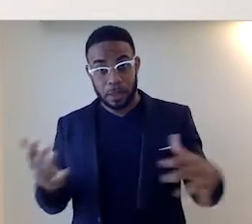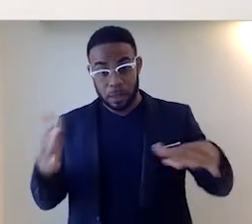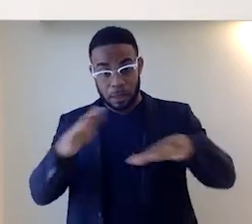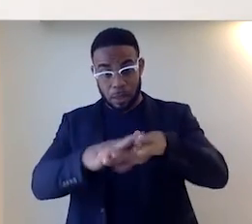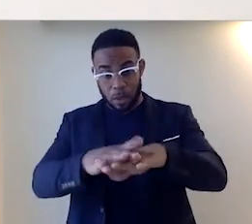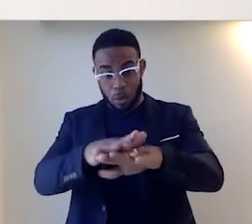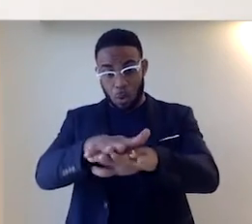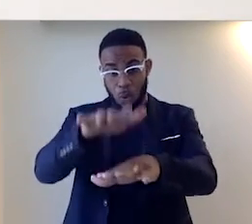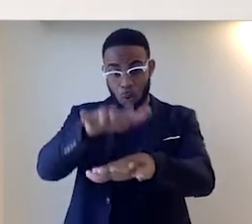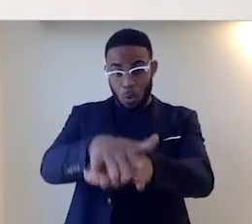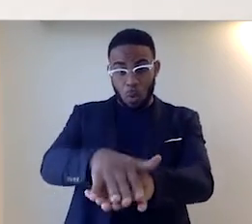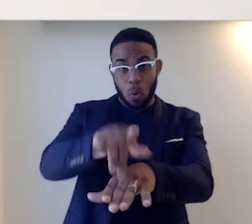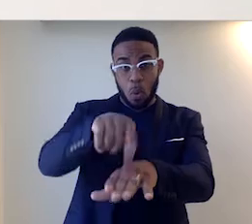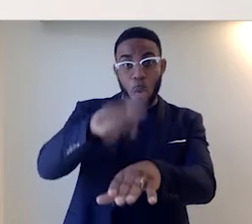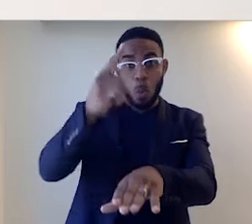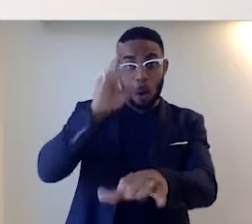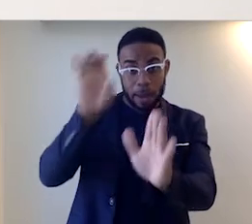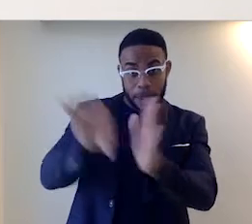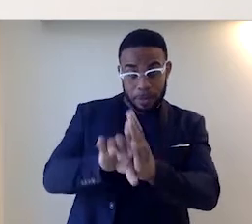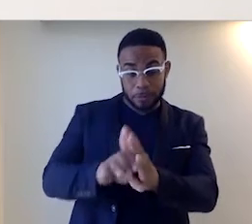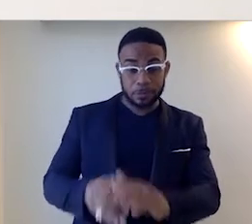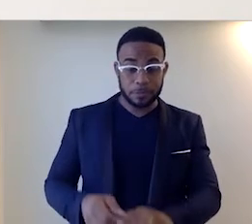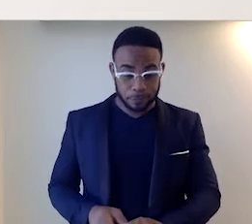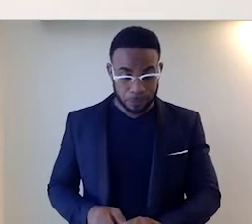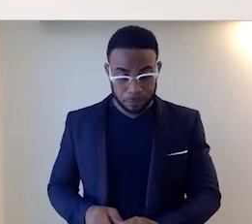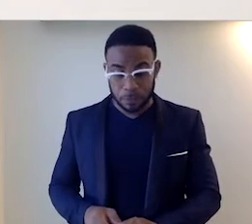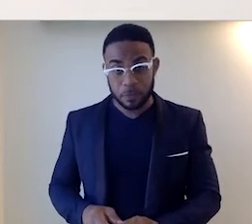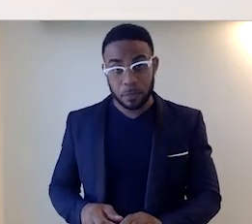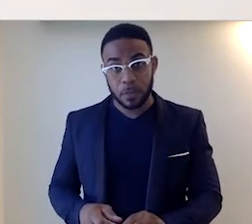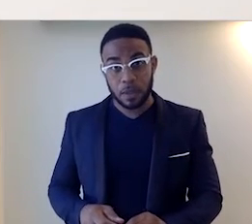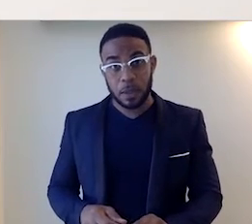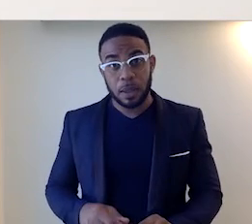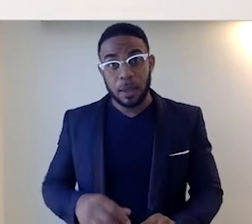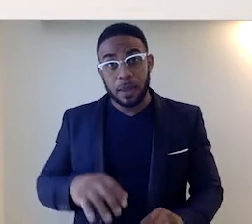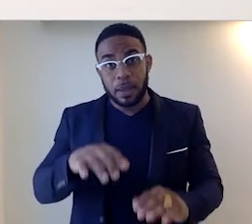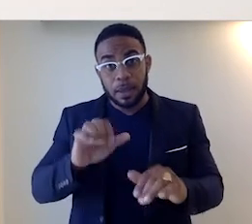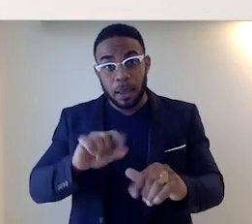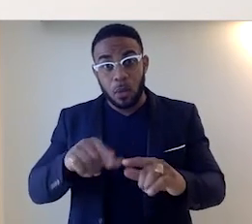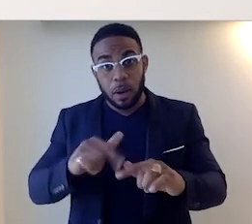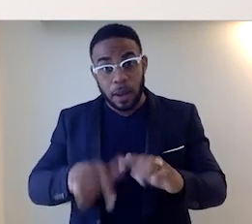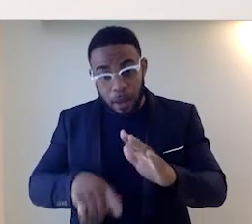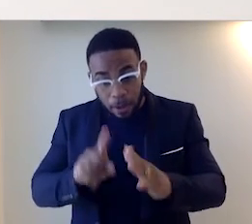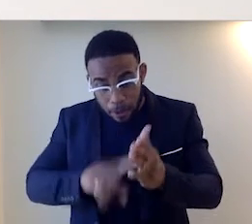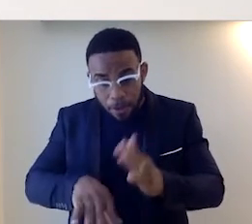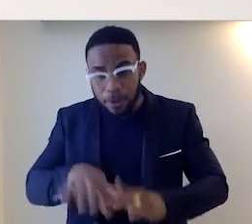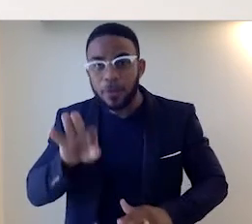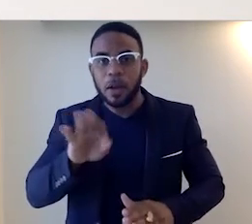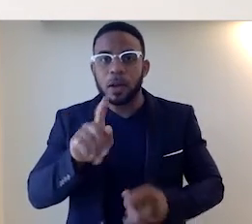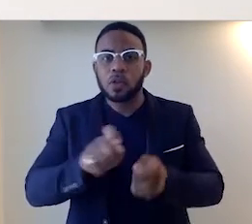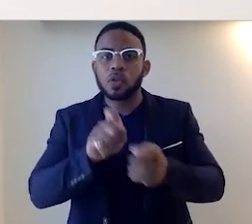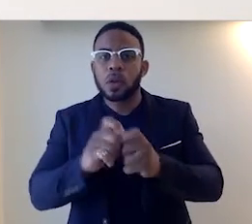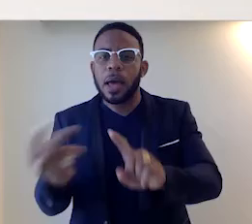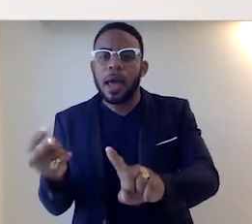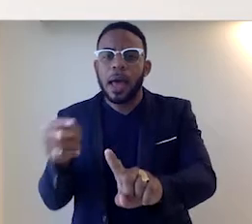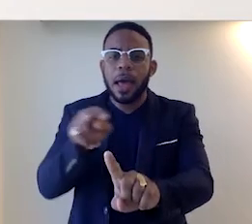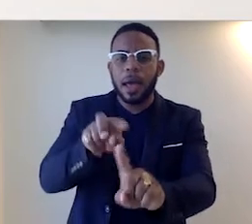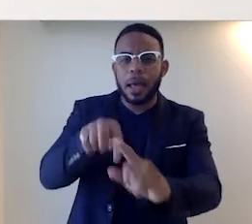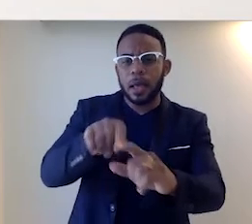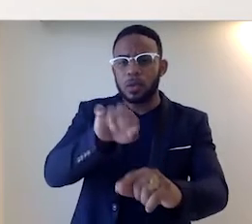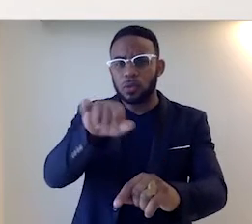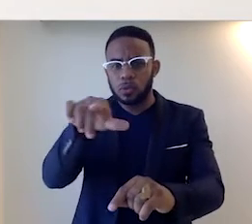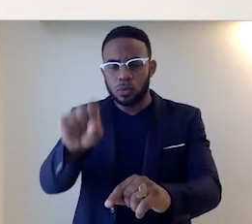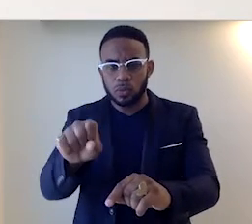single image or picture. This is when I found certain aspects and